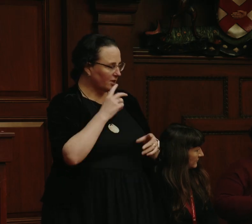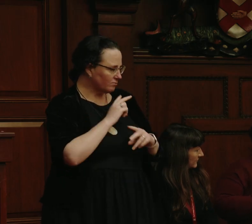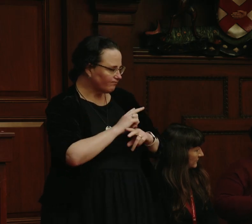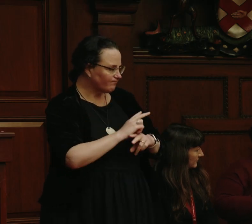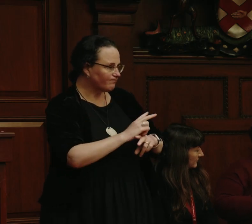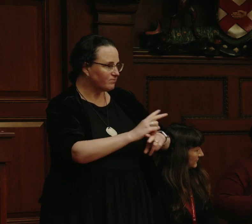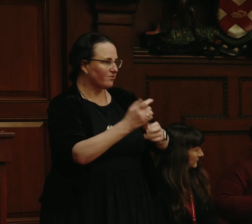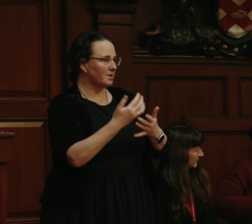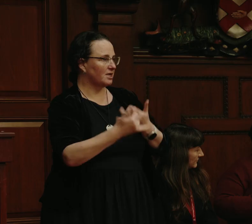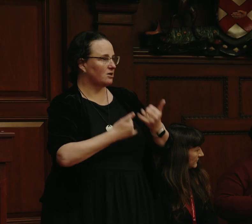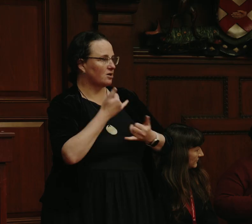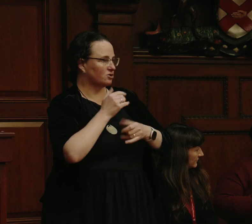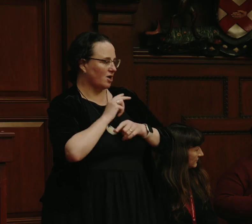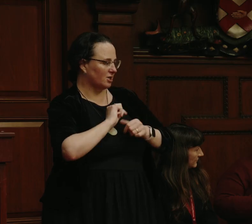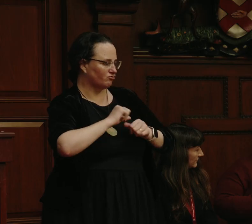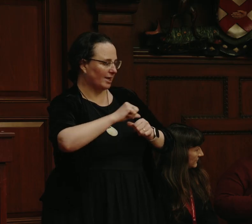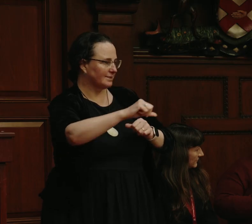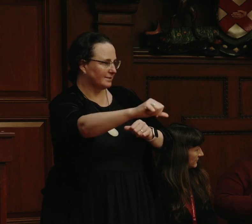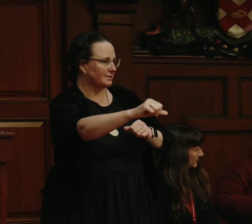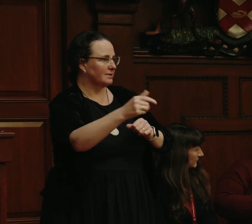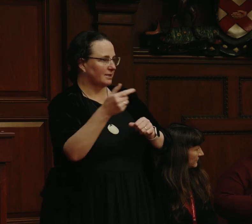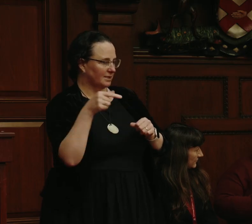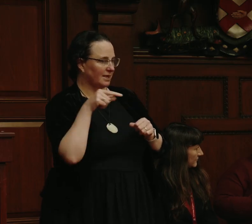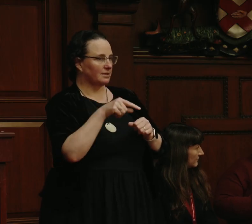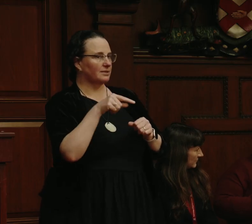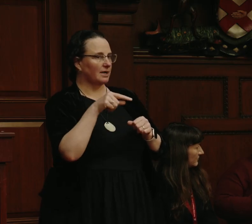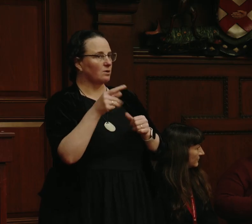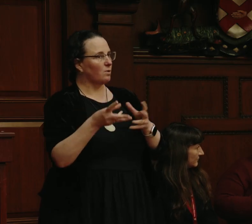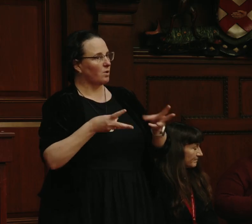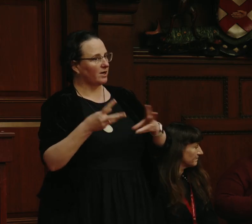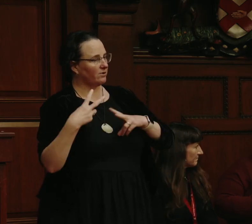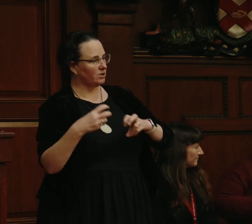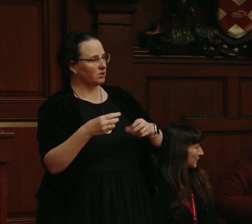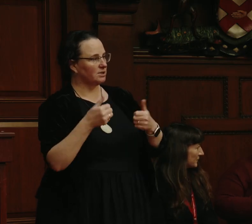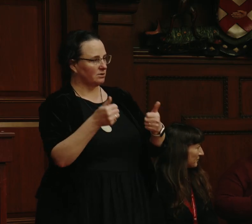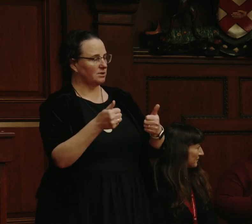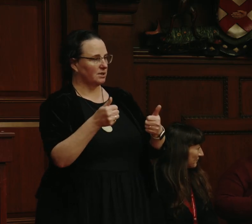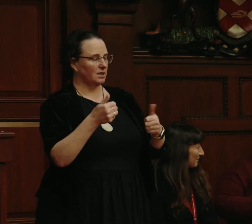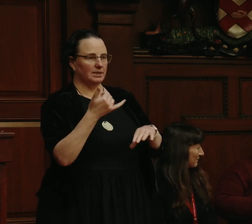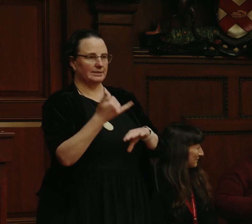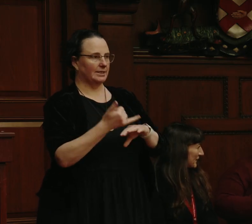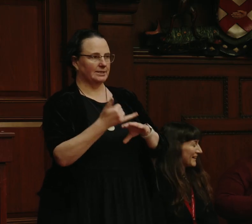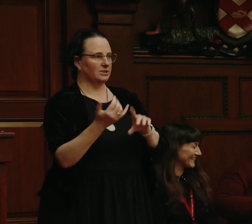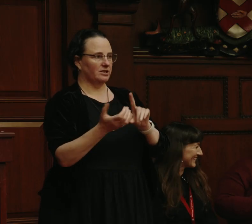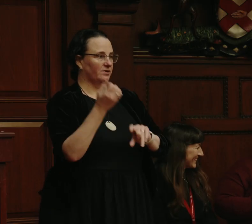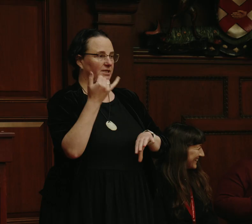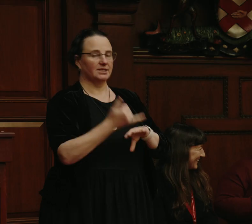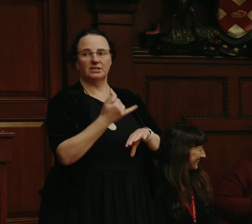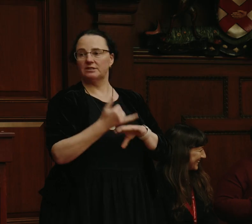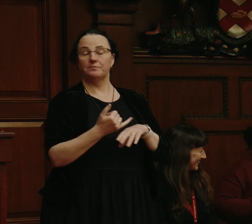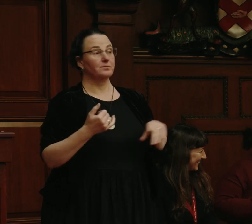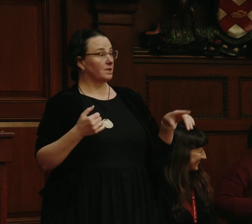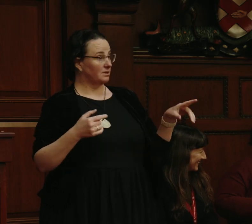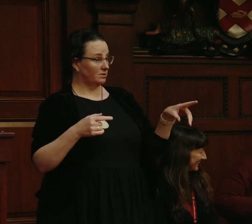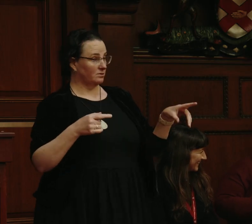And I think, it will be important that work is done, but we're not there yet. Work for you guys.